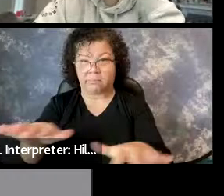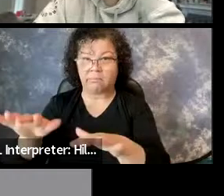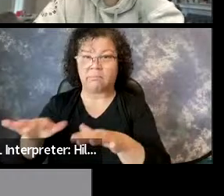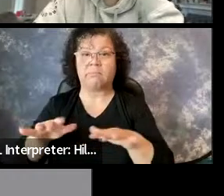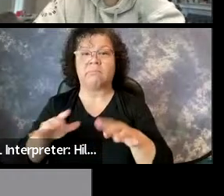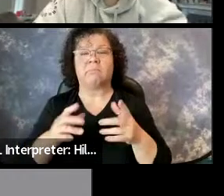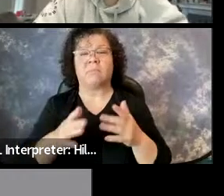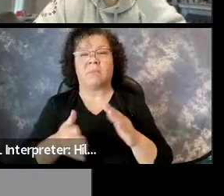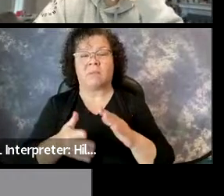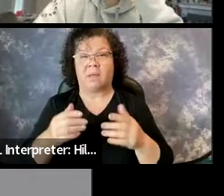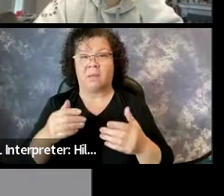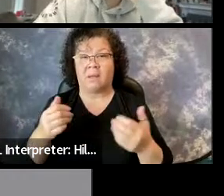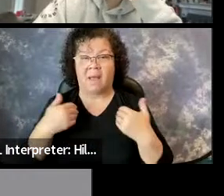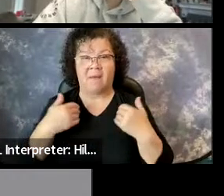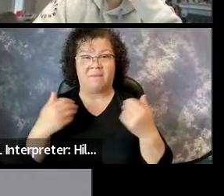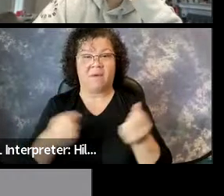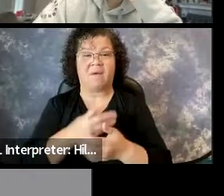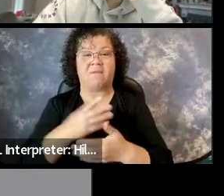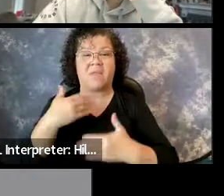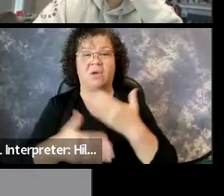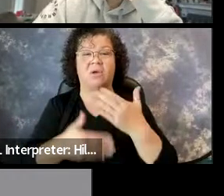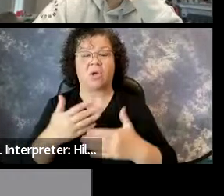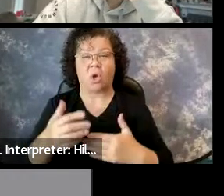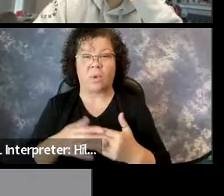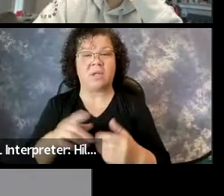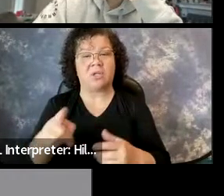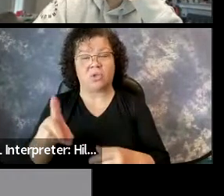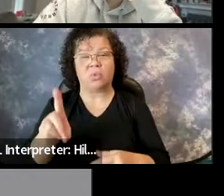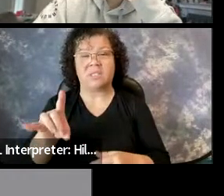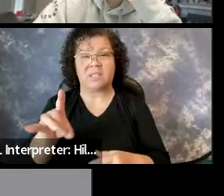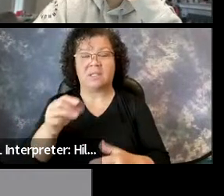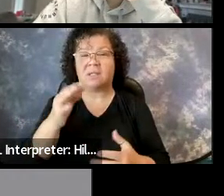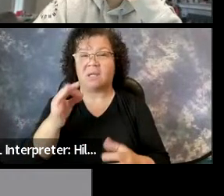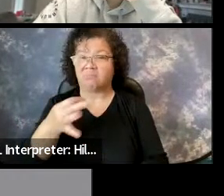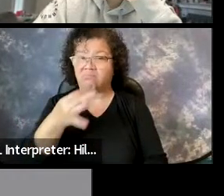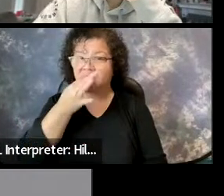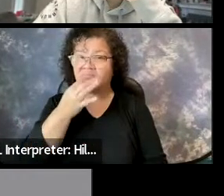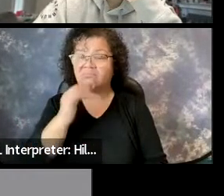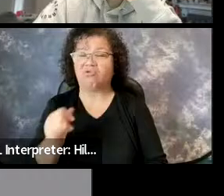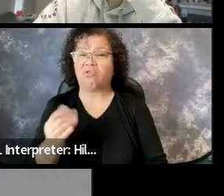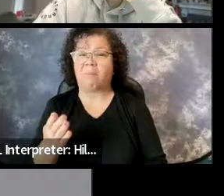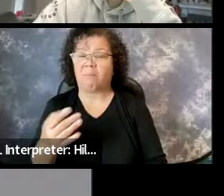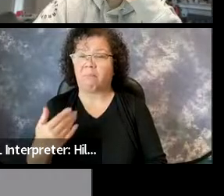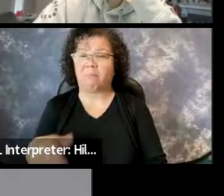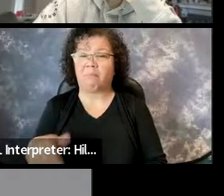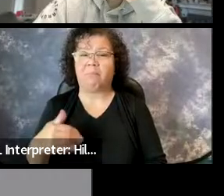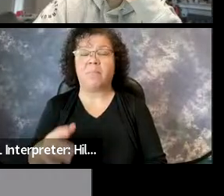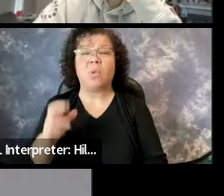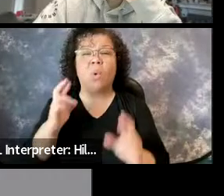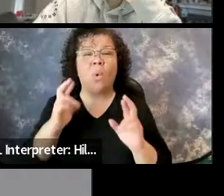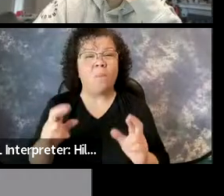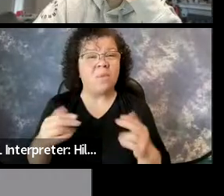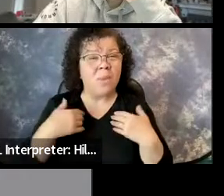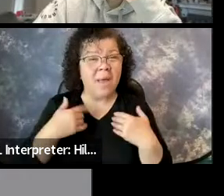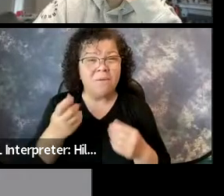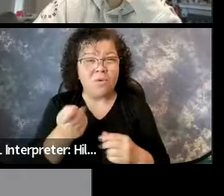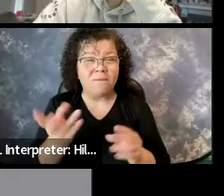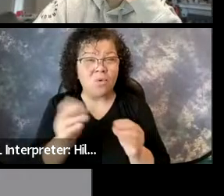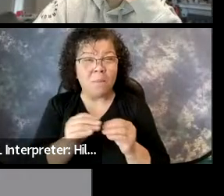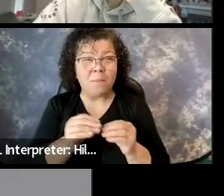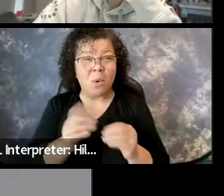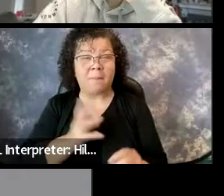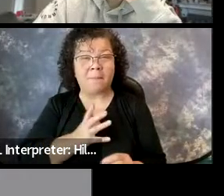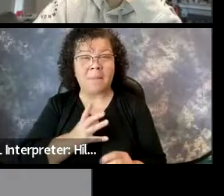but Shannon, you did an expert job of it, and we will miss you. Hopefully we have you for a couple more meetings so you